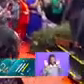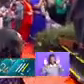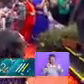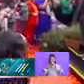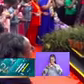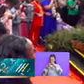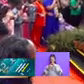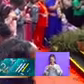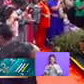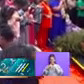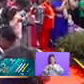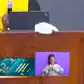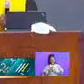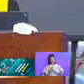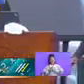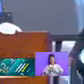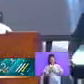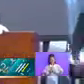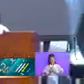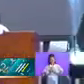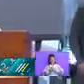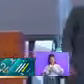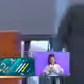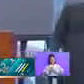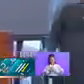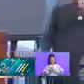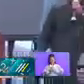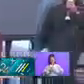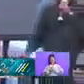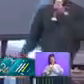your hands and be be prayerful be